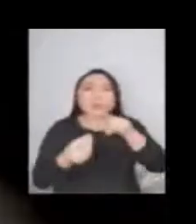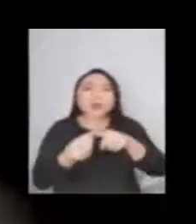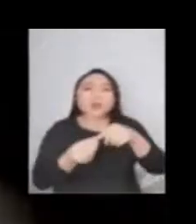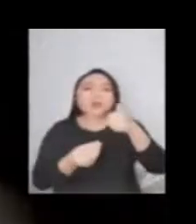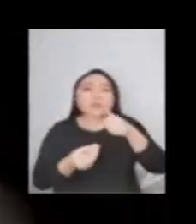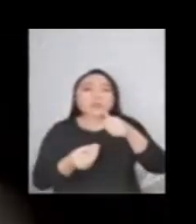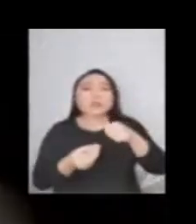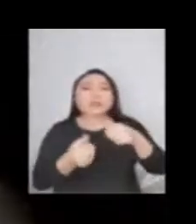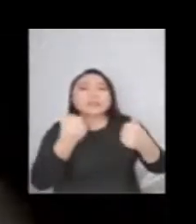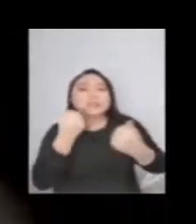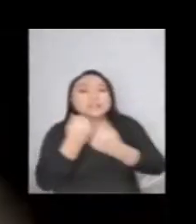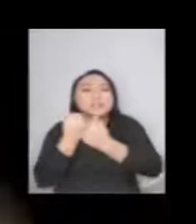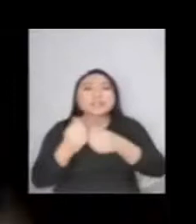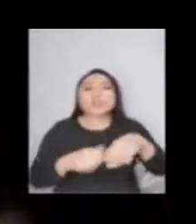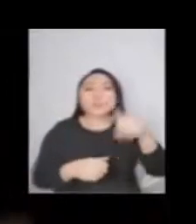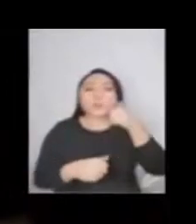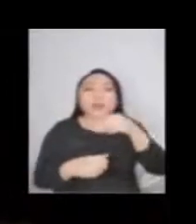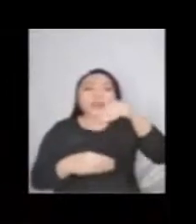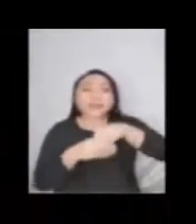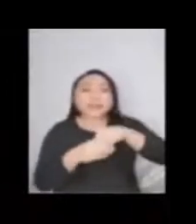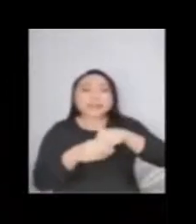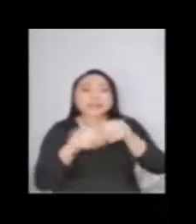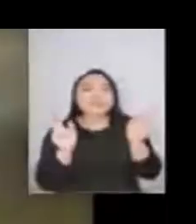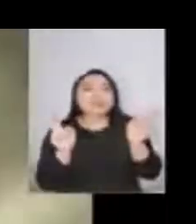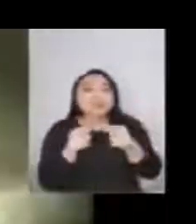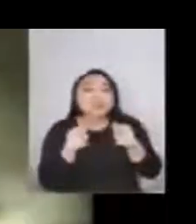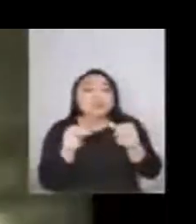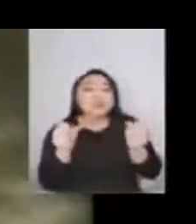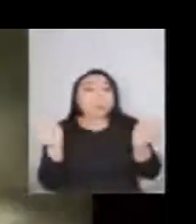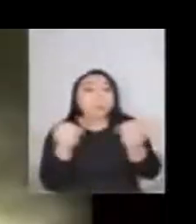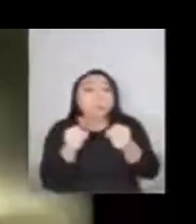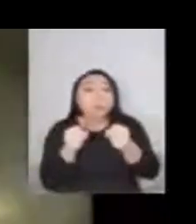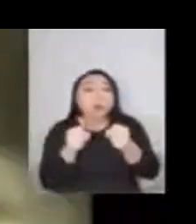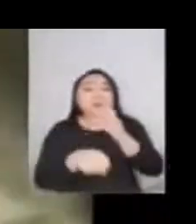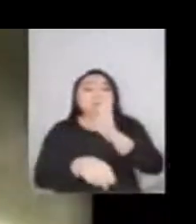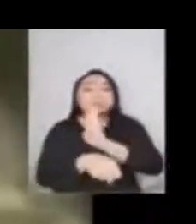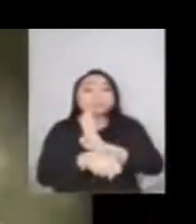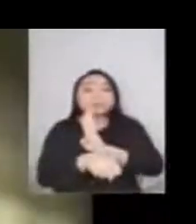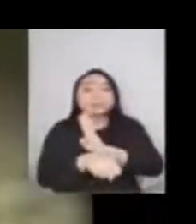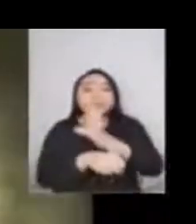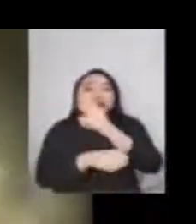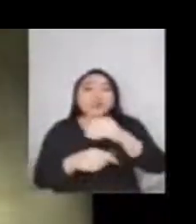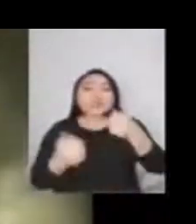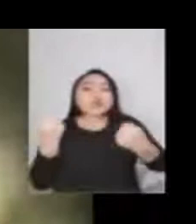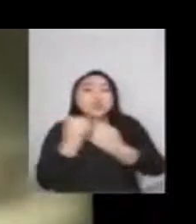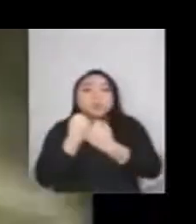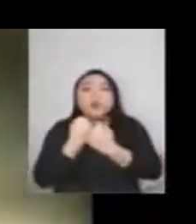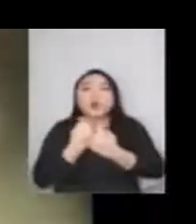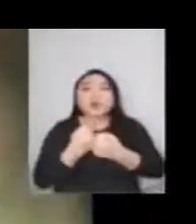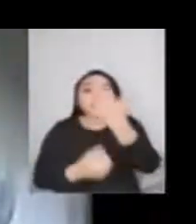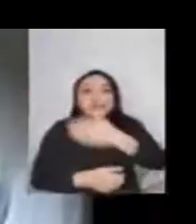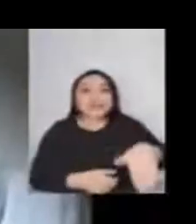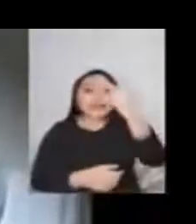the violence against women and their children are in place. Yet, despite all the progress made in